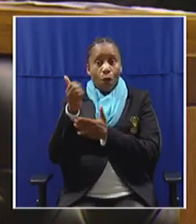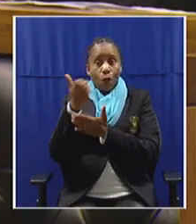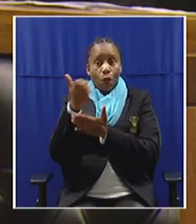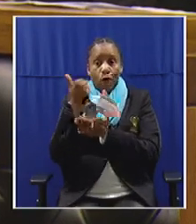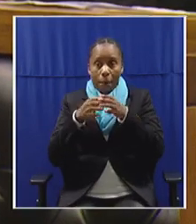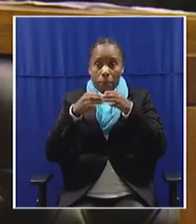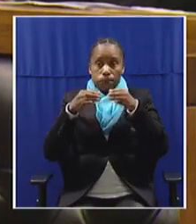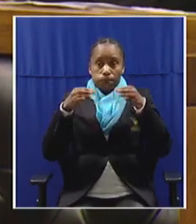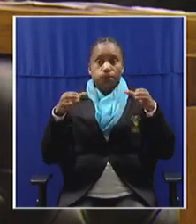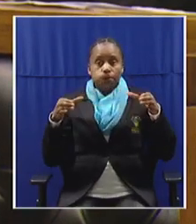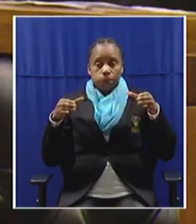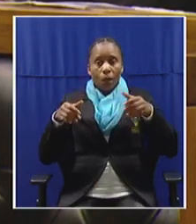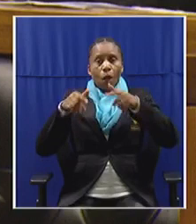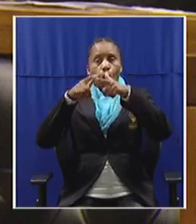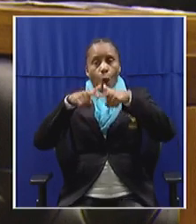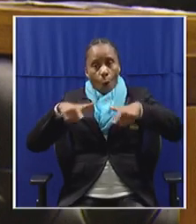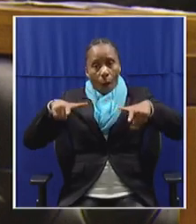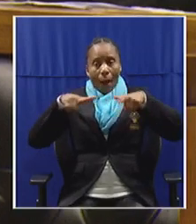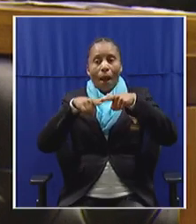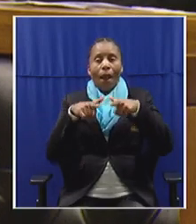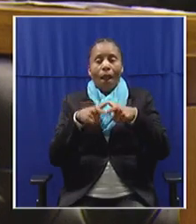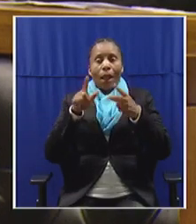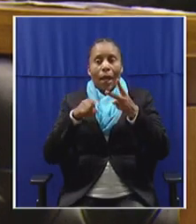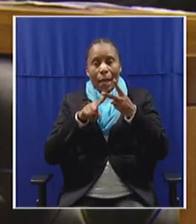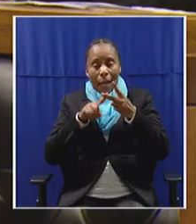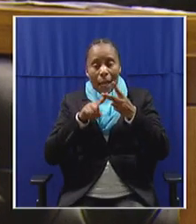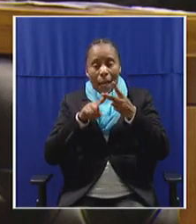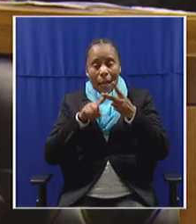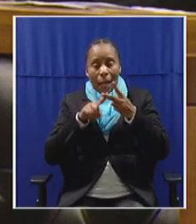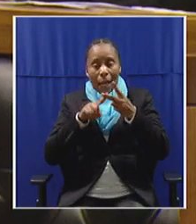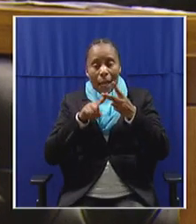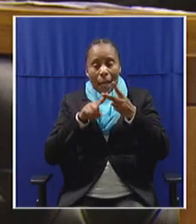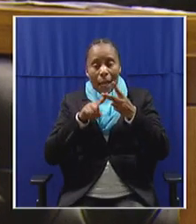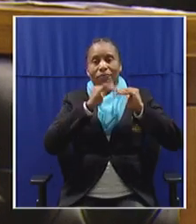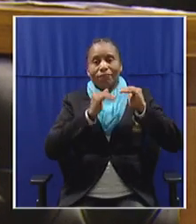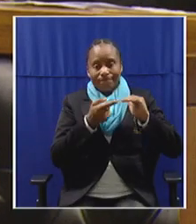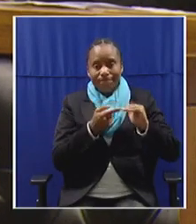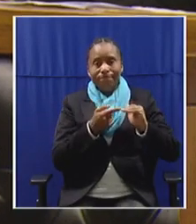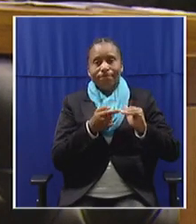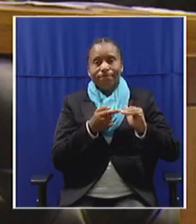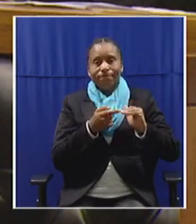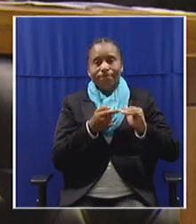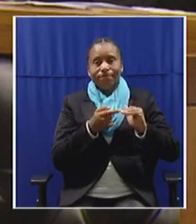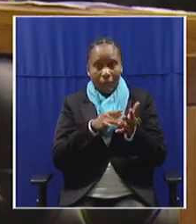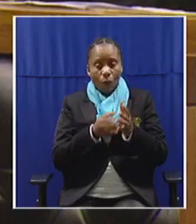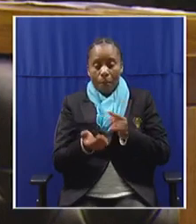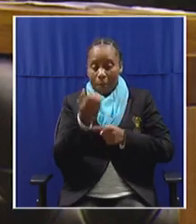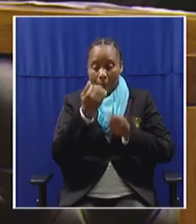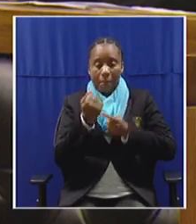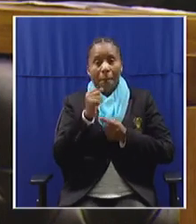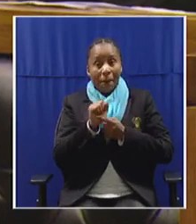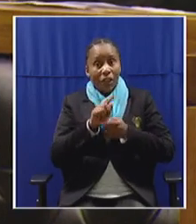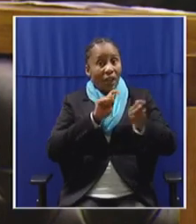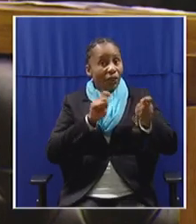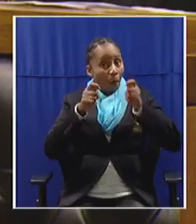localization and fencing of certain economic sectors to really achieve transformation should